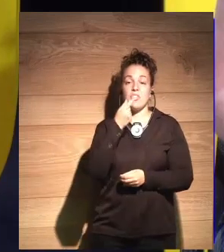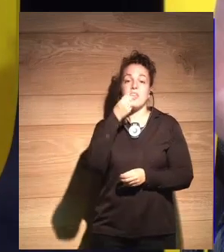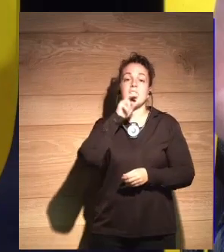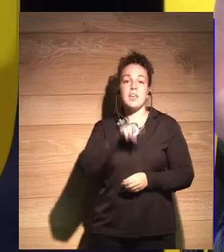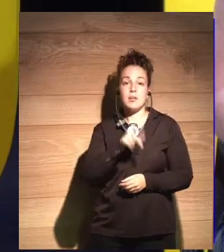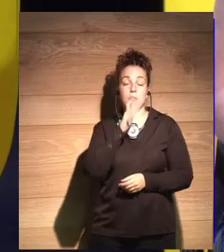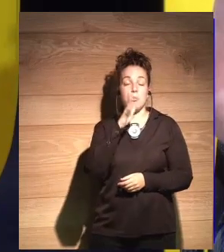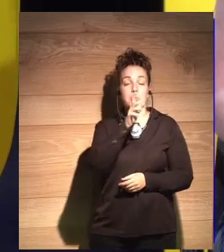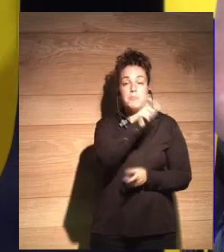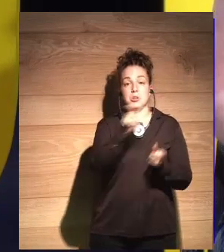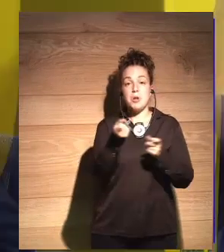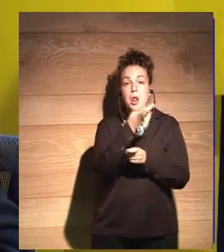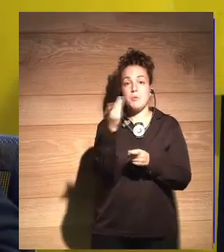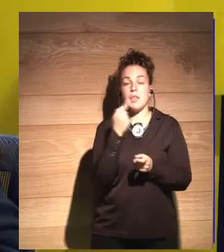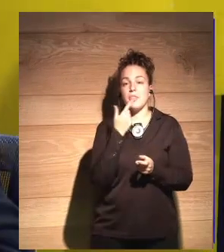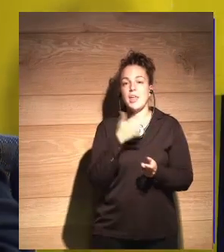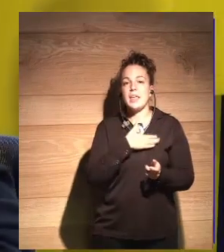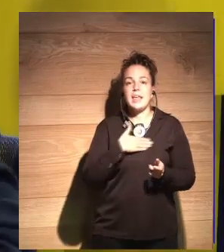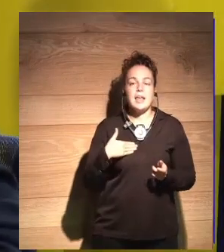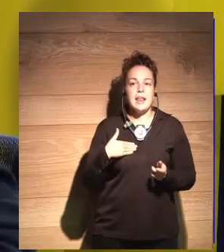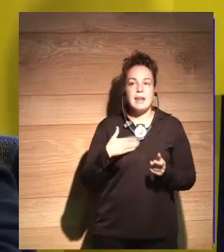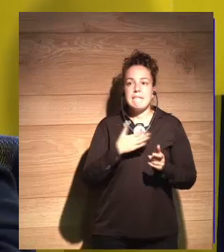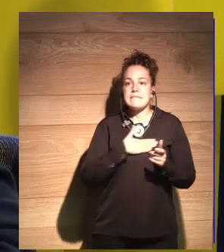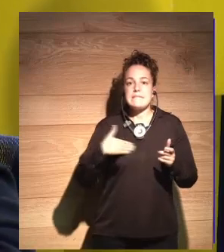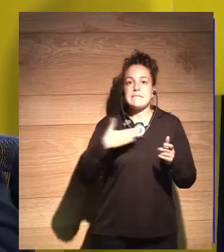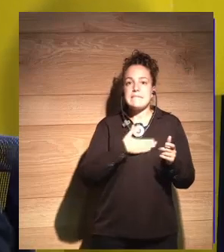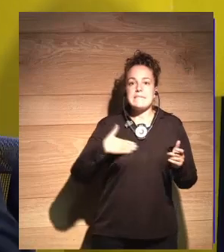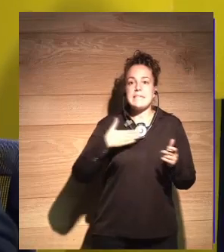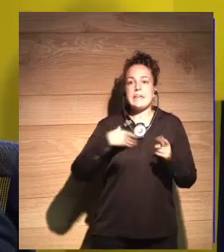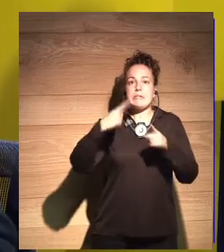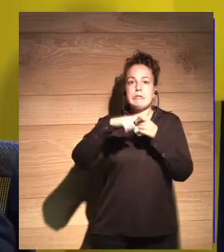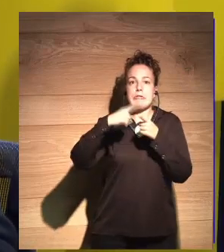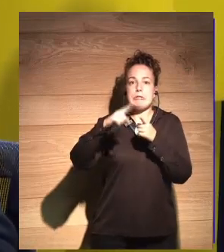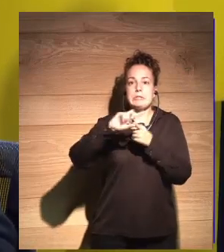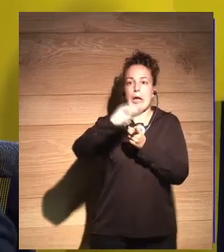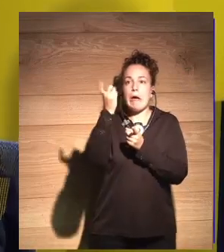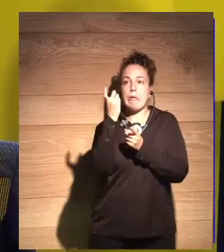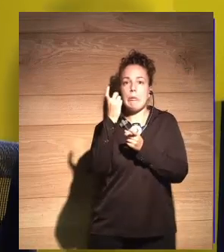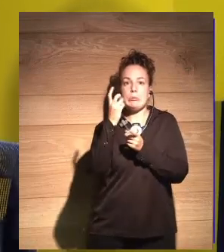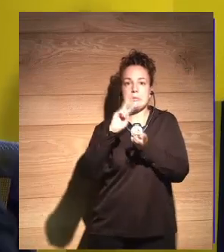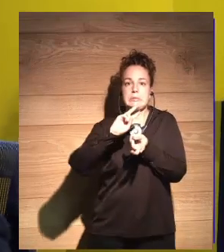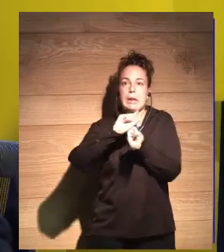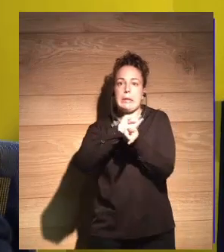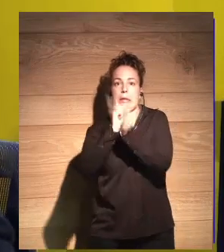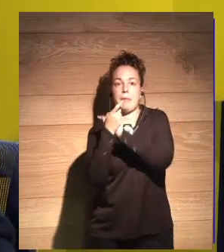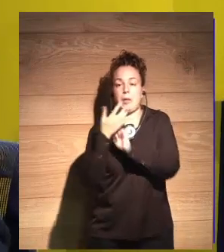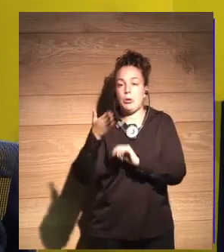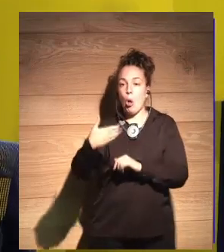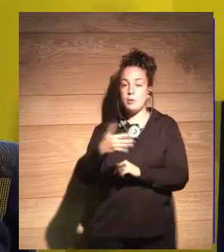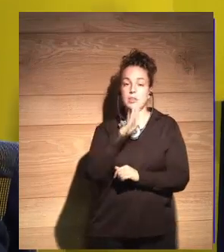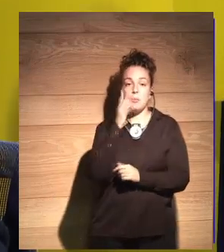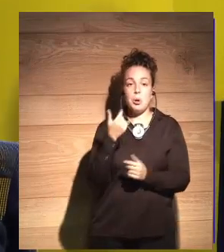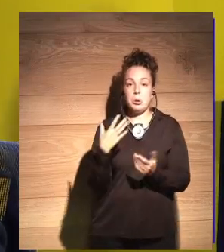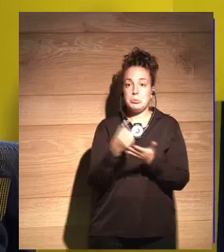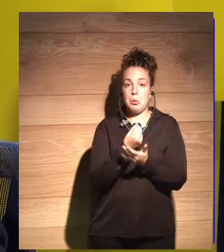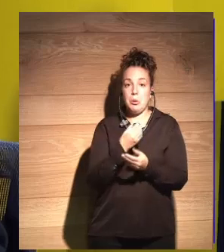want to become this other thing, and that's fine with them. You know, so it's all relative to what the situation